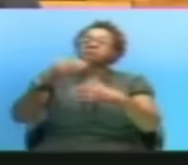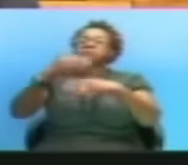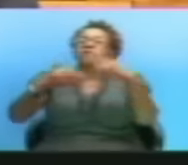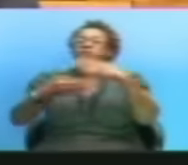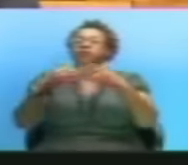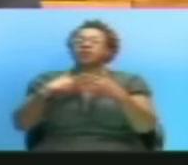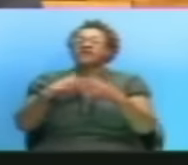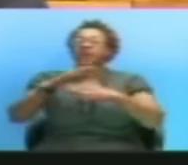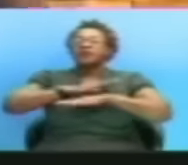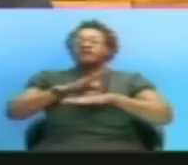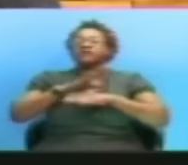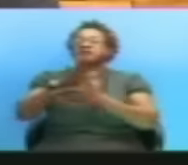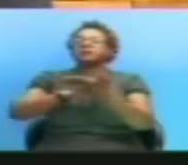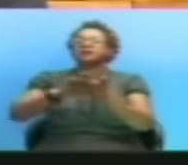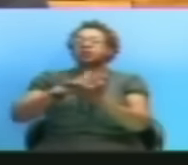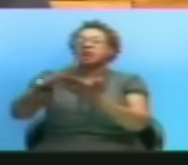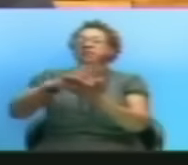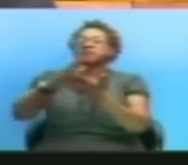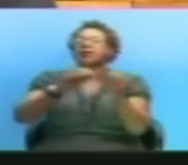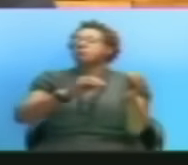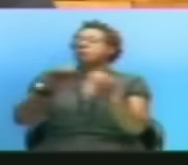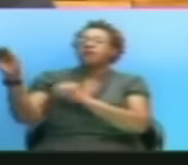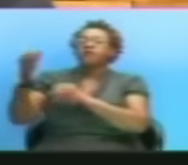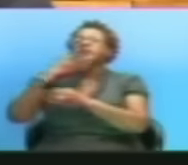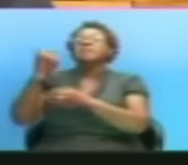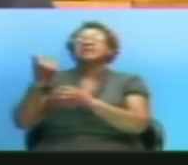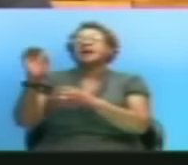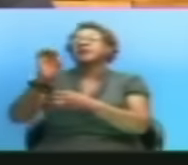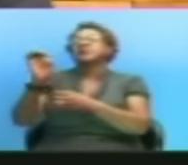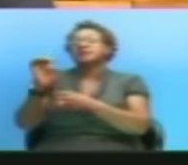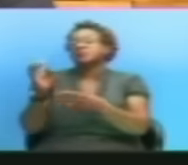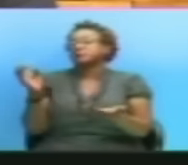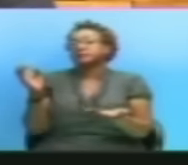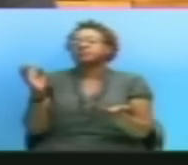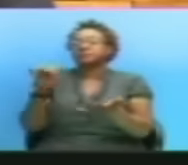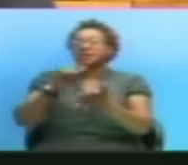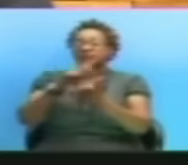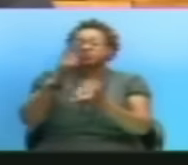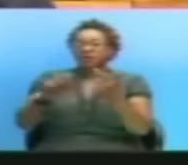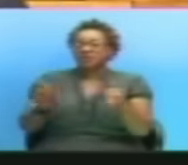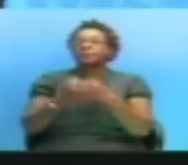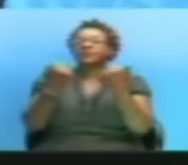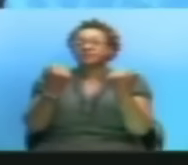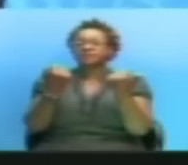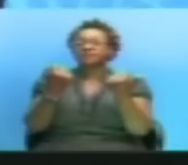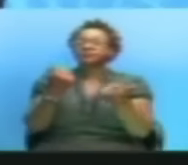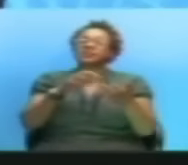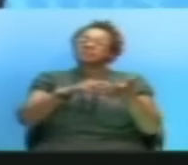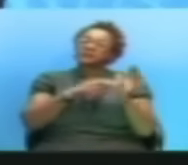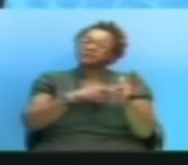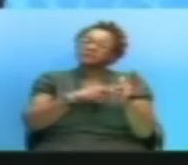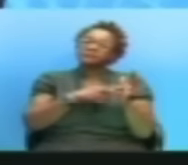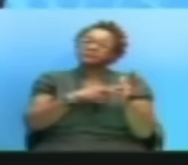enough space to rent, and they have moved out to better estates. Mm-hmm, mm-hmm. That's actually what has happened. So,